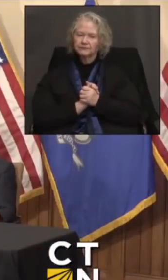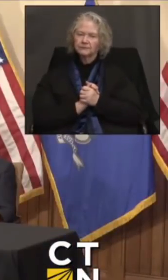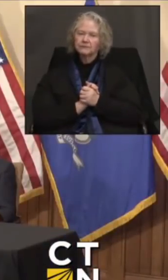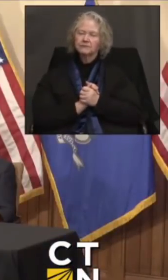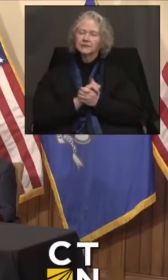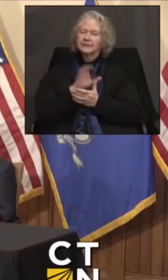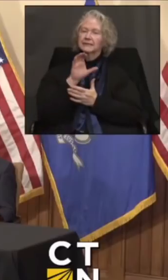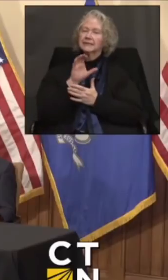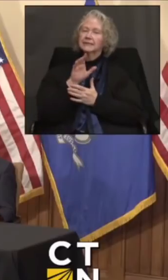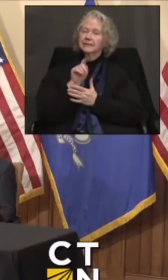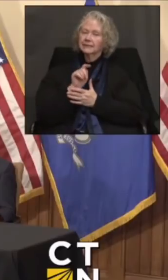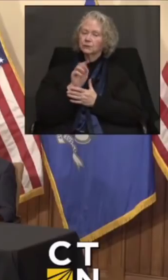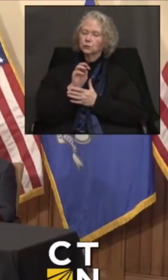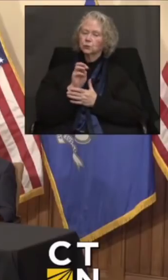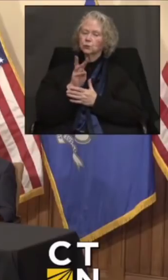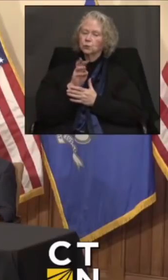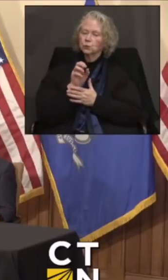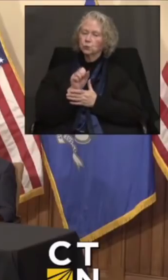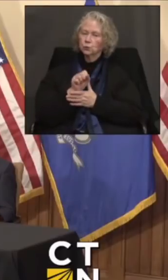CT News Junkie.